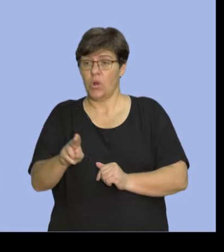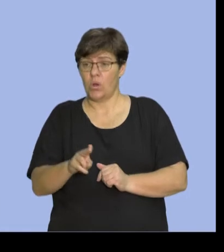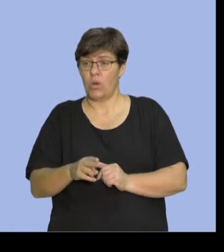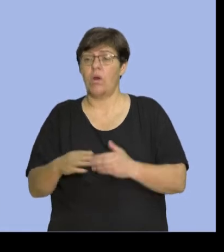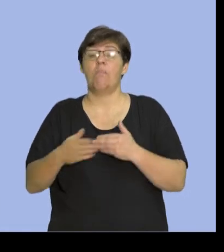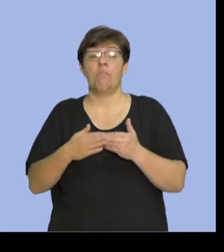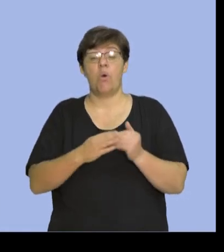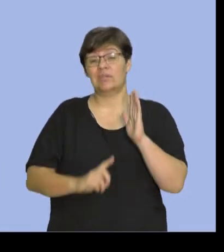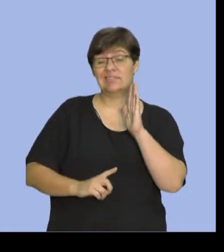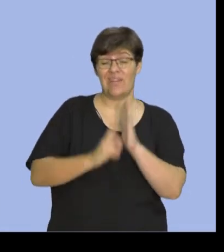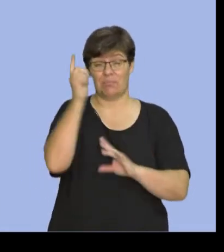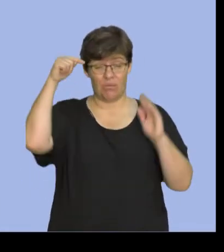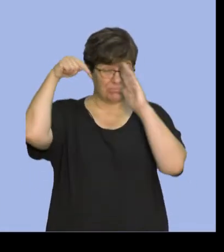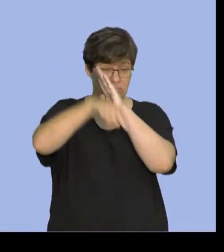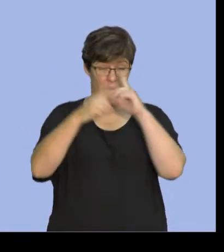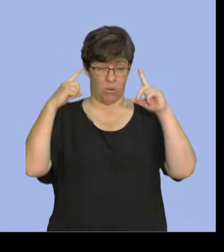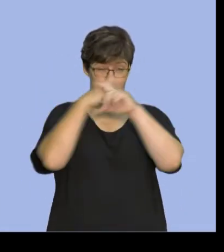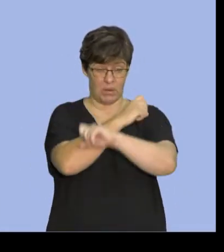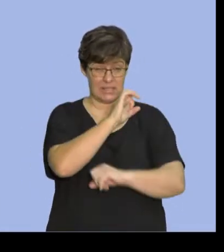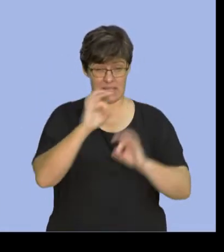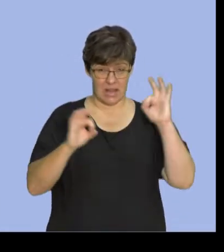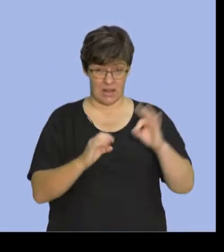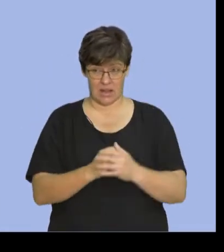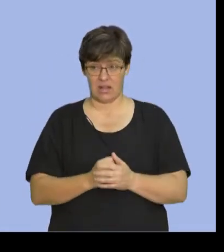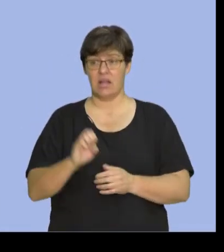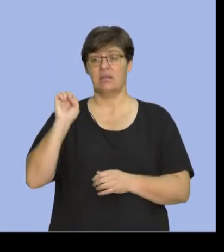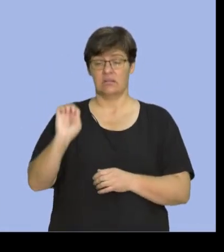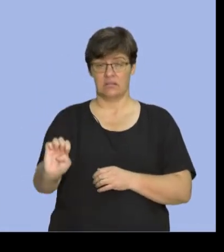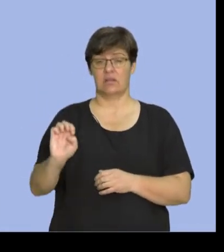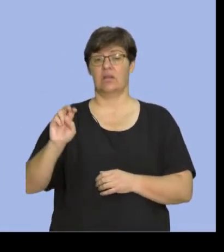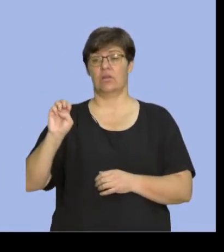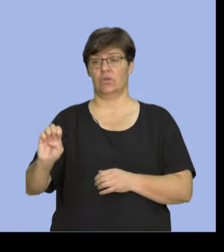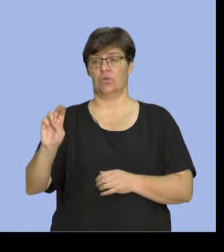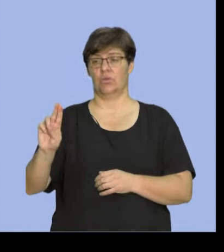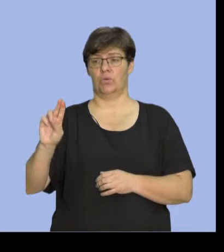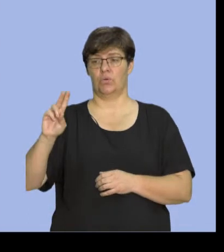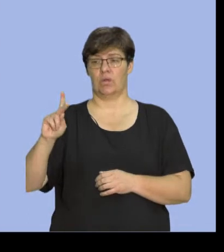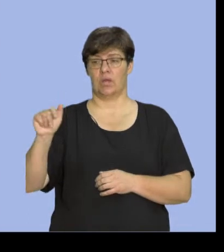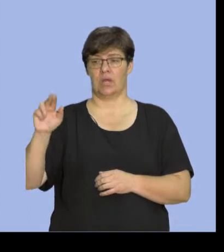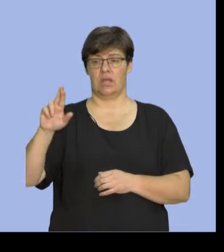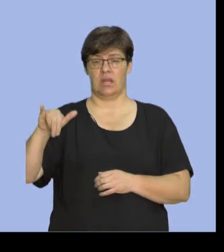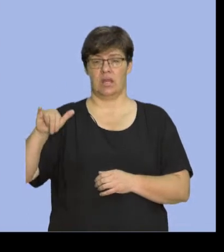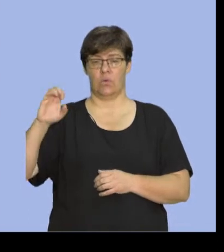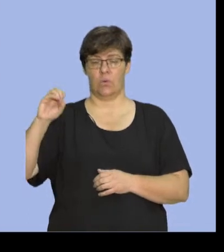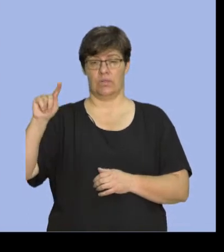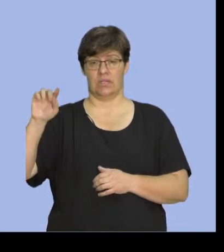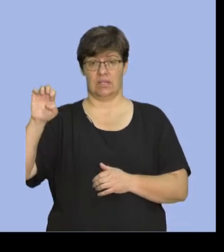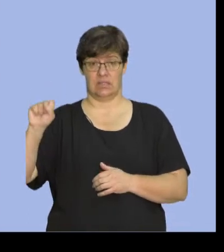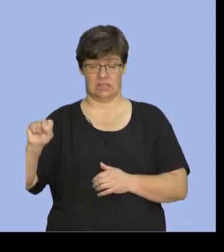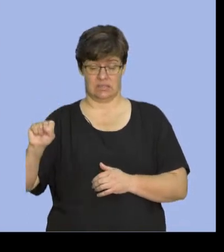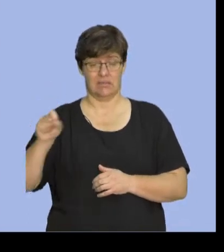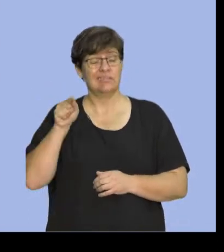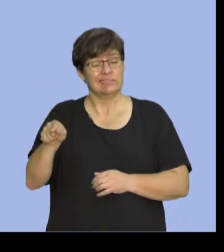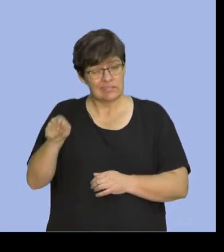and complex cells, we refer to them as eukaryotes. And these are organisms that have